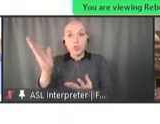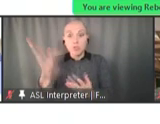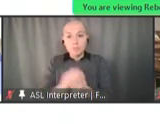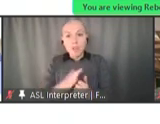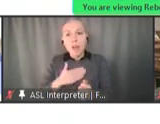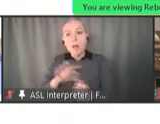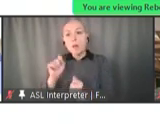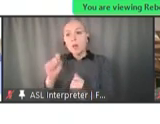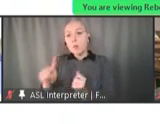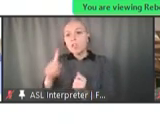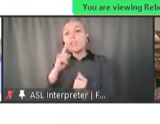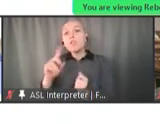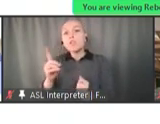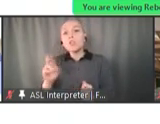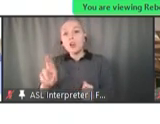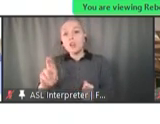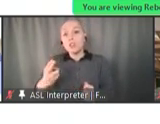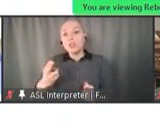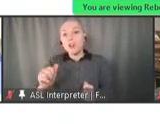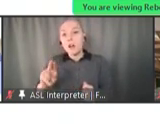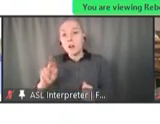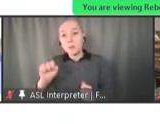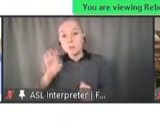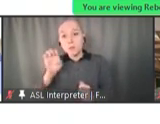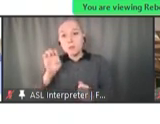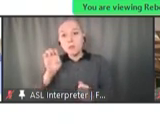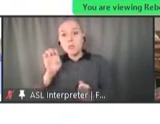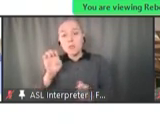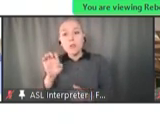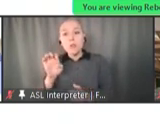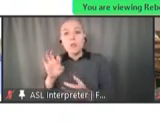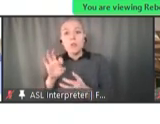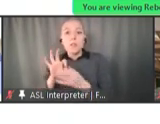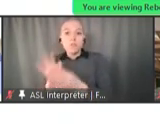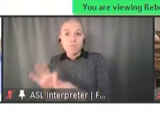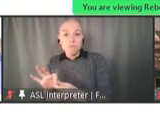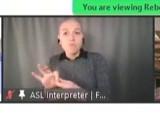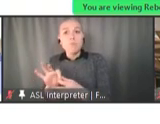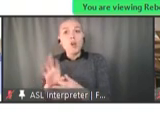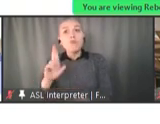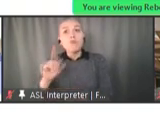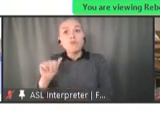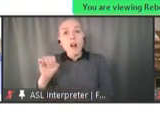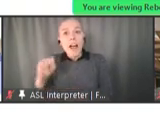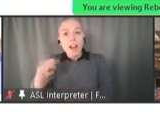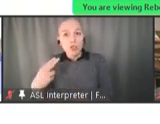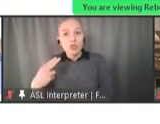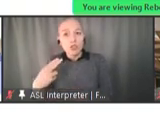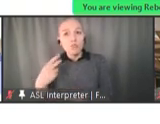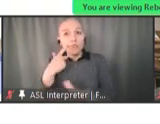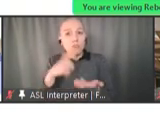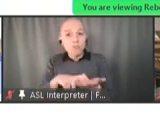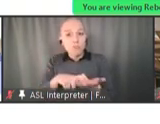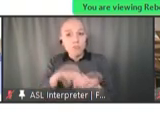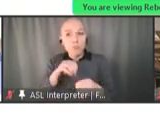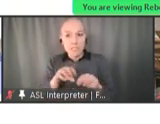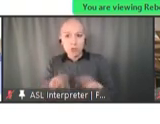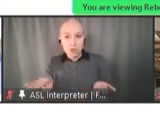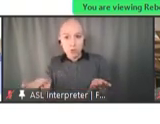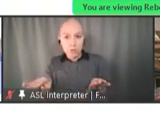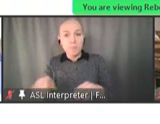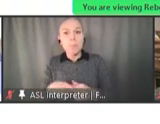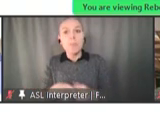House, and it pertains to the rash observed in children under VAERS